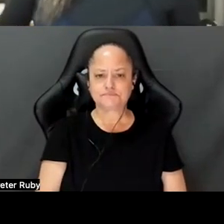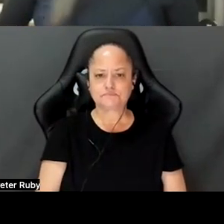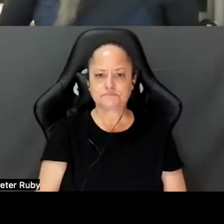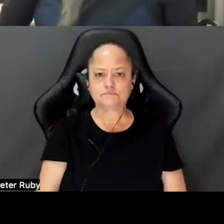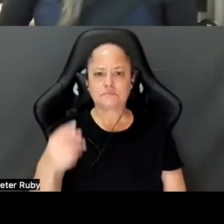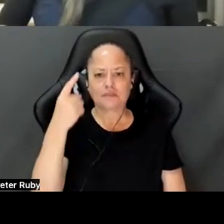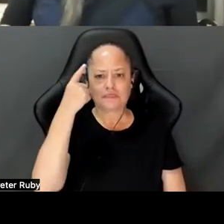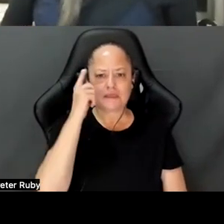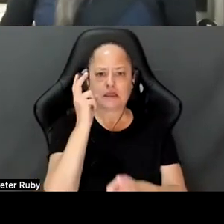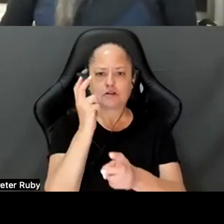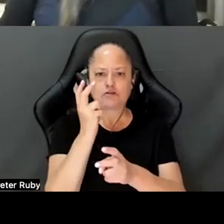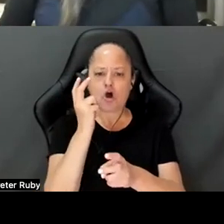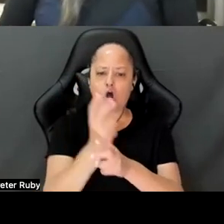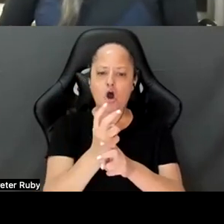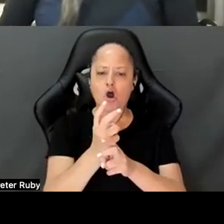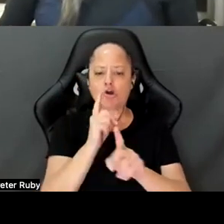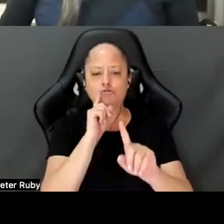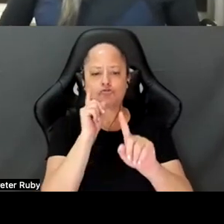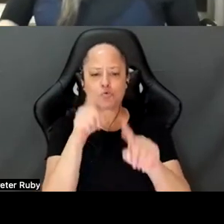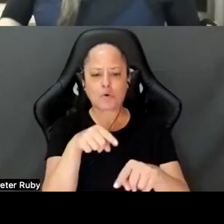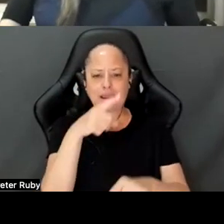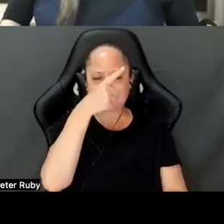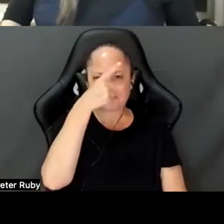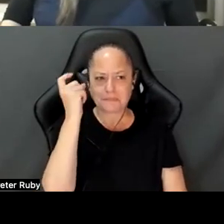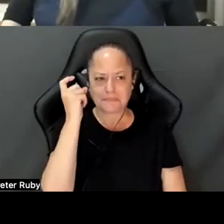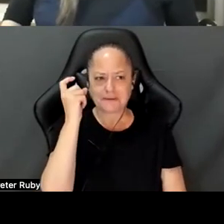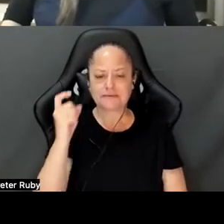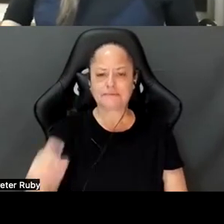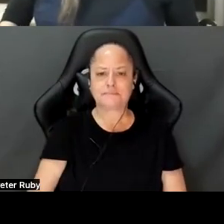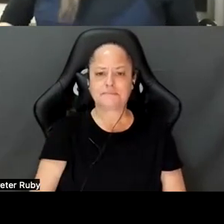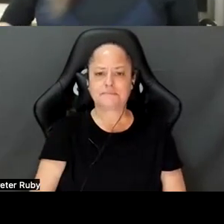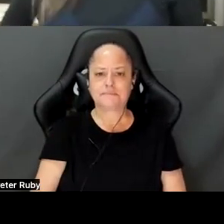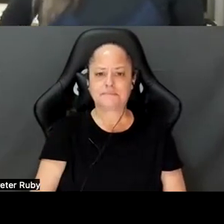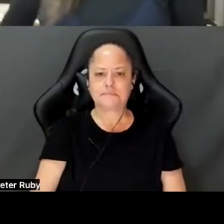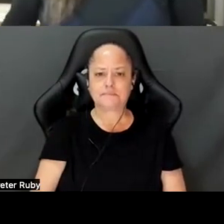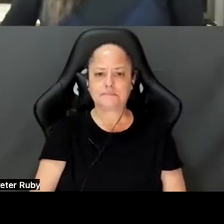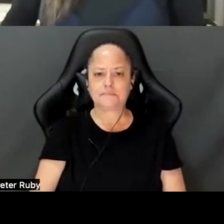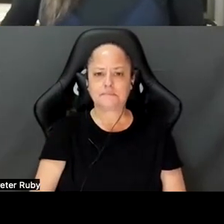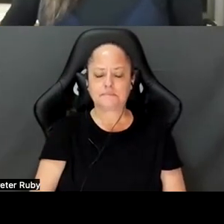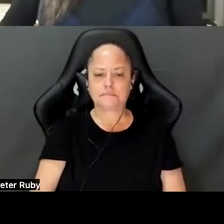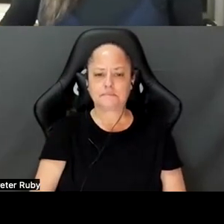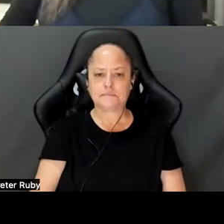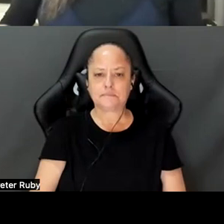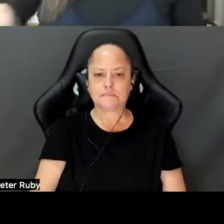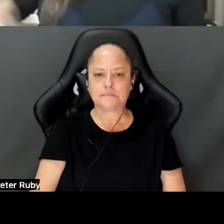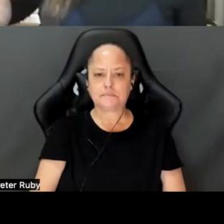think it's a little bit hard to answer, because a lot of